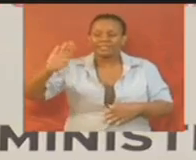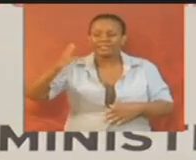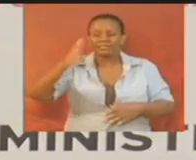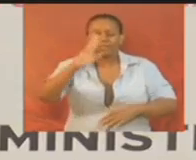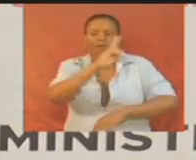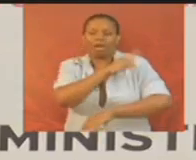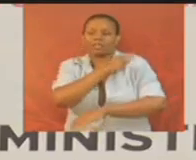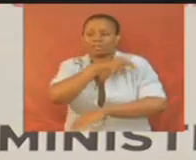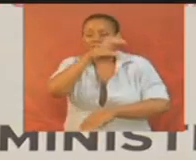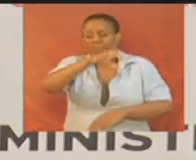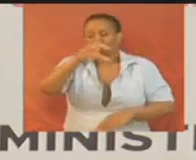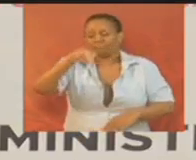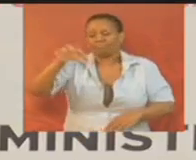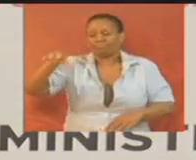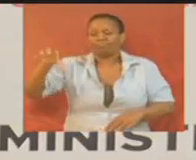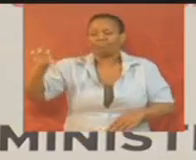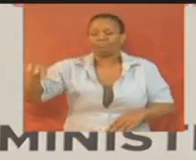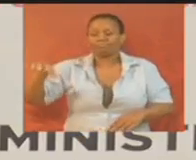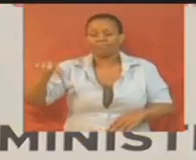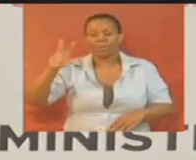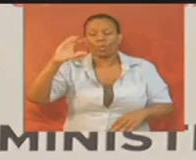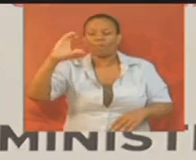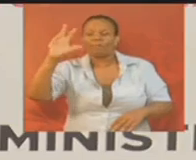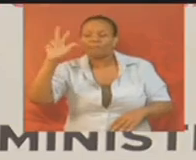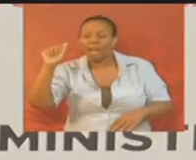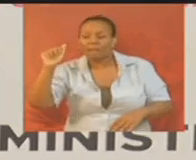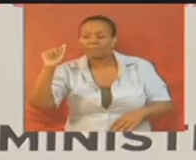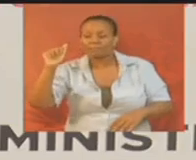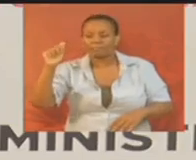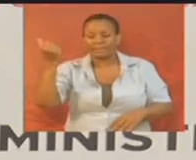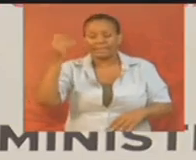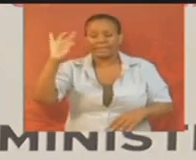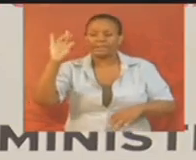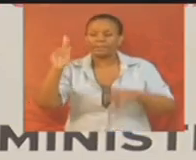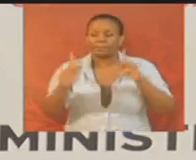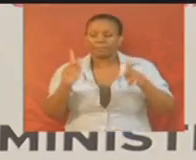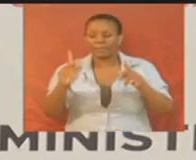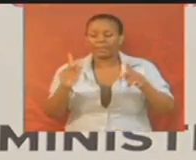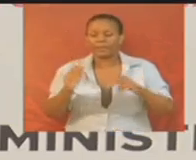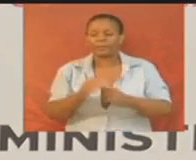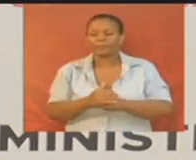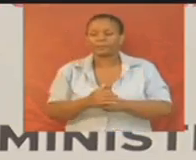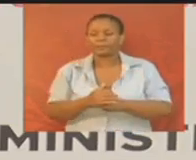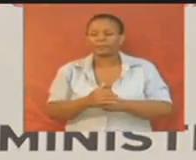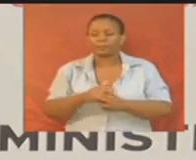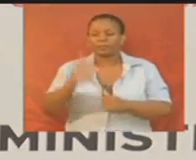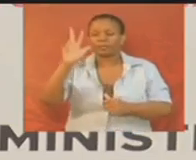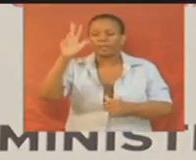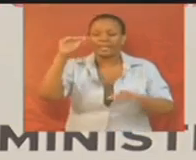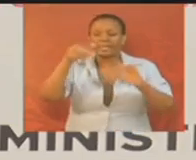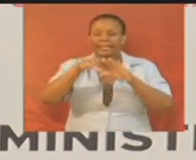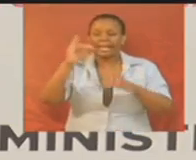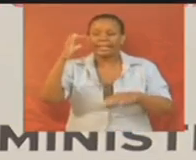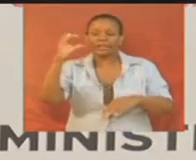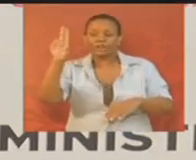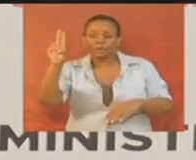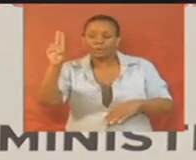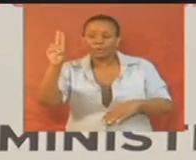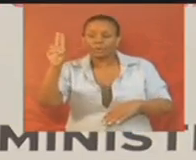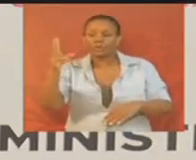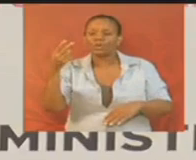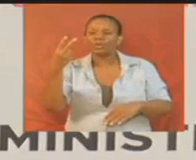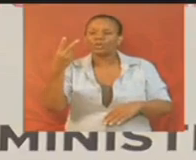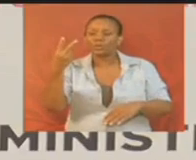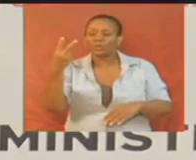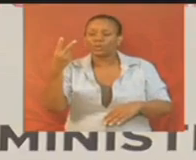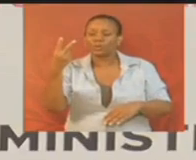the Couva Hospital and Multi-Training Facility, there are 18 persons, 3 of those in ICU and 2 in the high dependency unit. There are